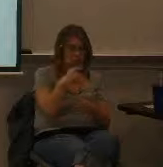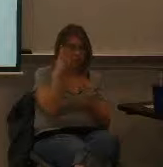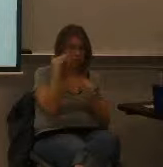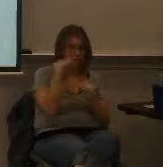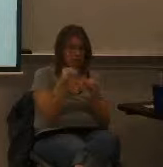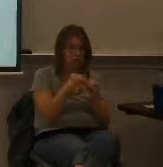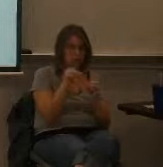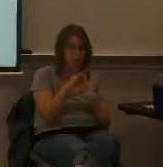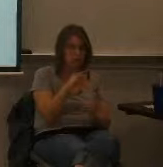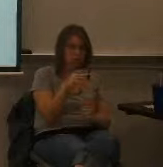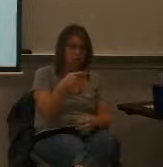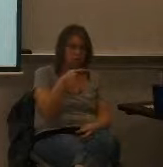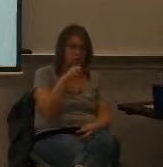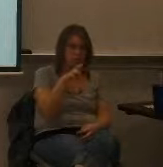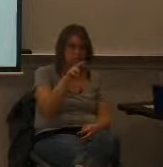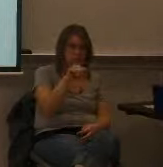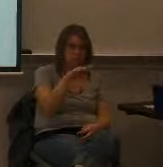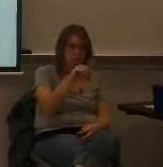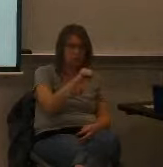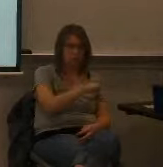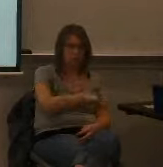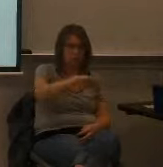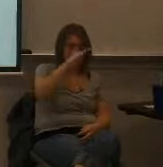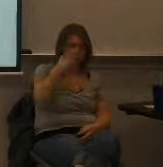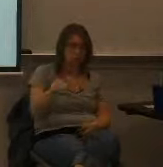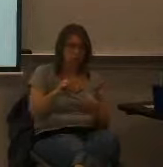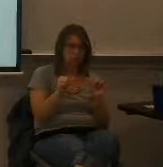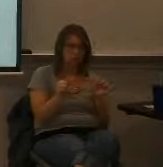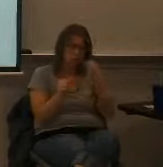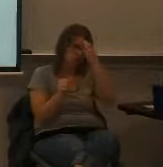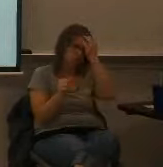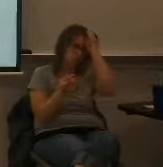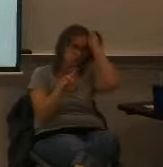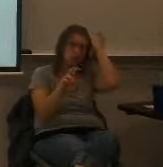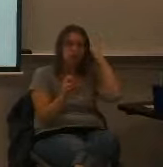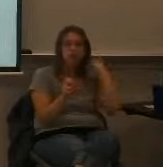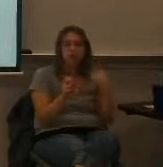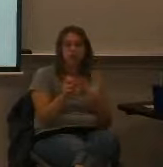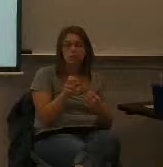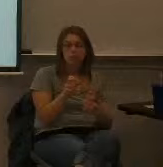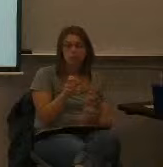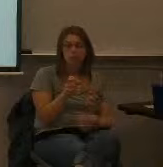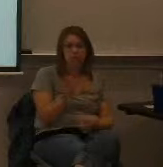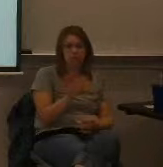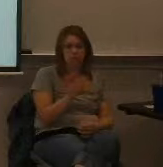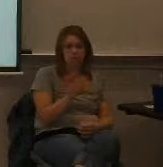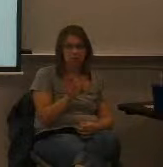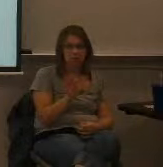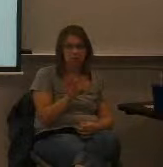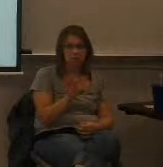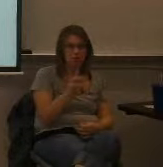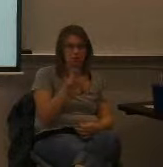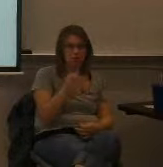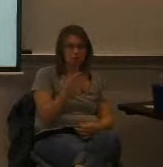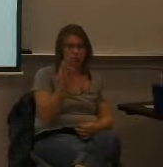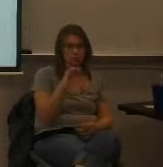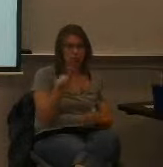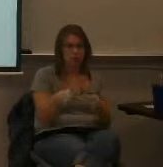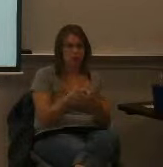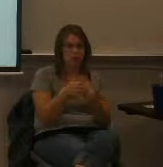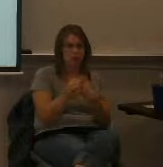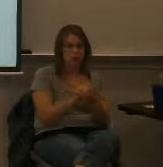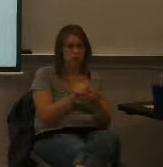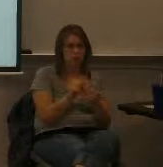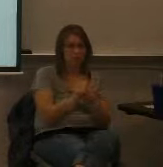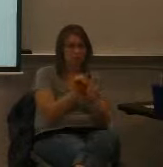of a parabola, a hump-shaped curve. And so has Fritz been challenged with this